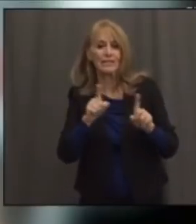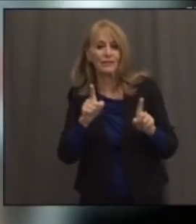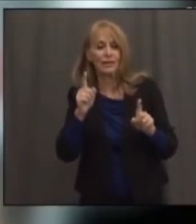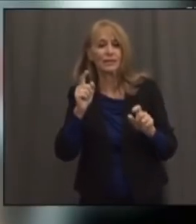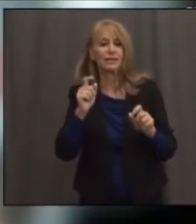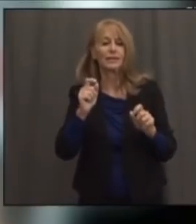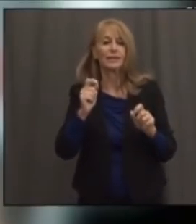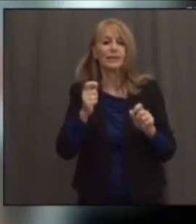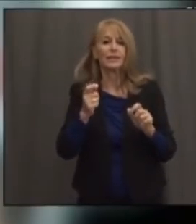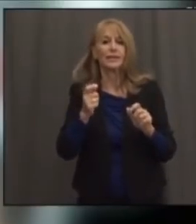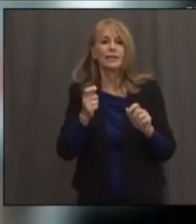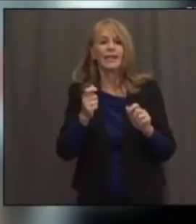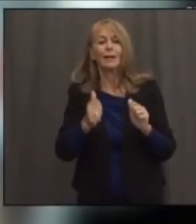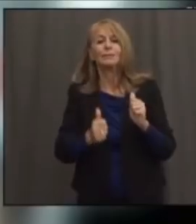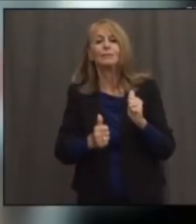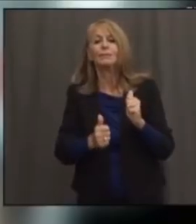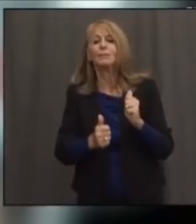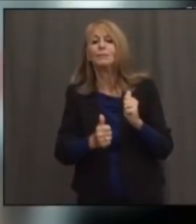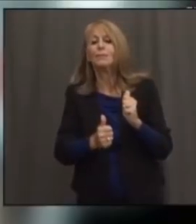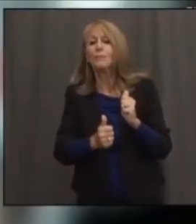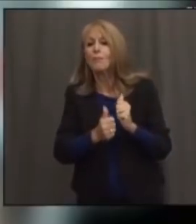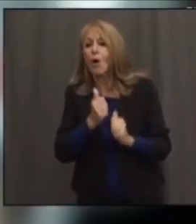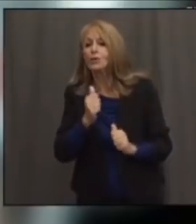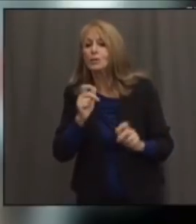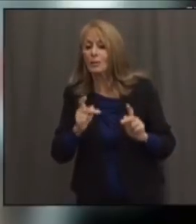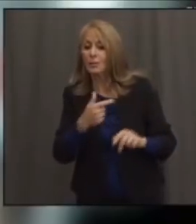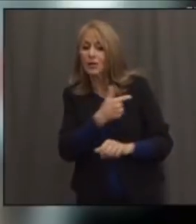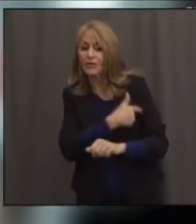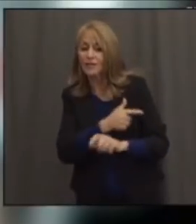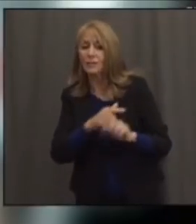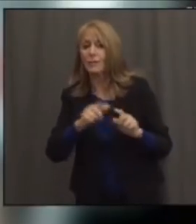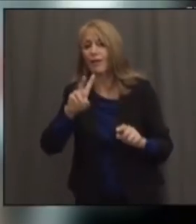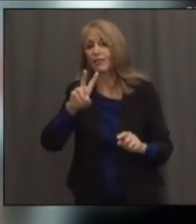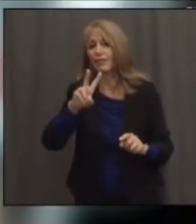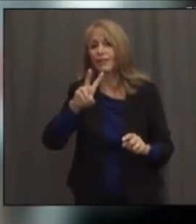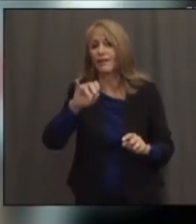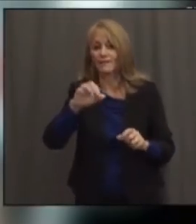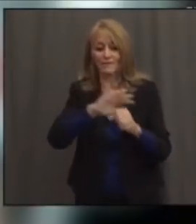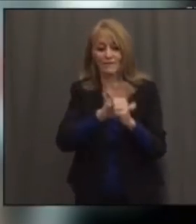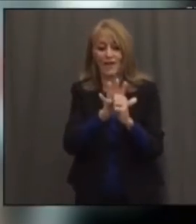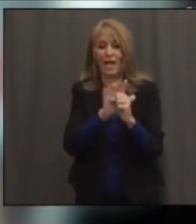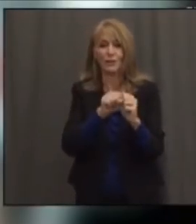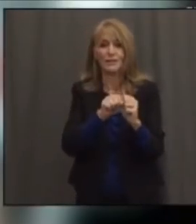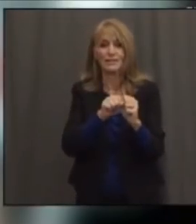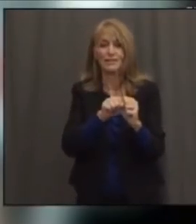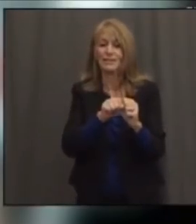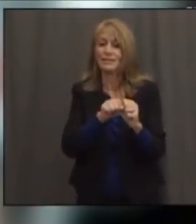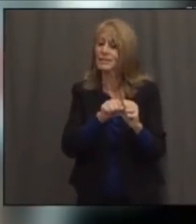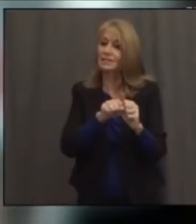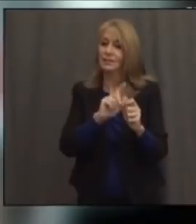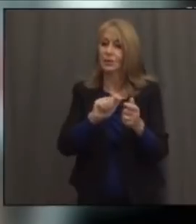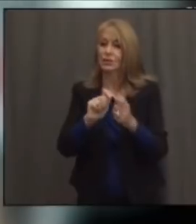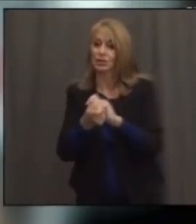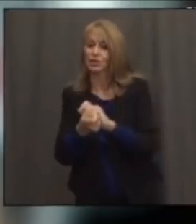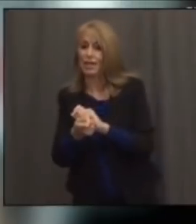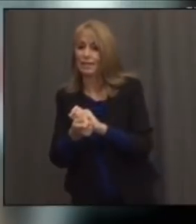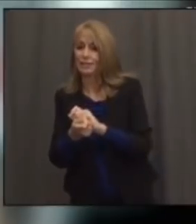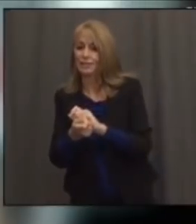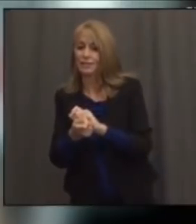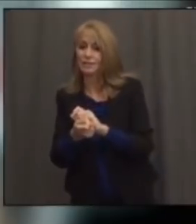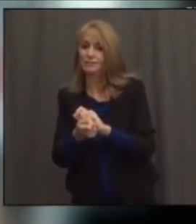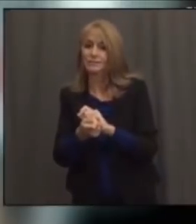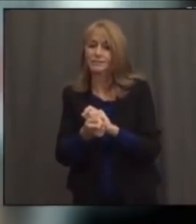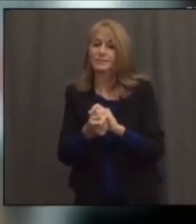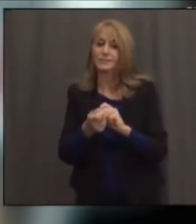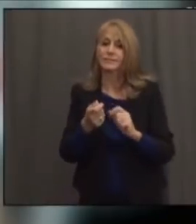different of the overall population. And the virus itself is likely to affect us in different ways. And Albert will probably speak to this better than